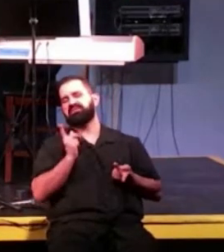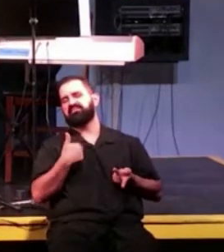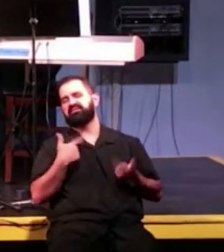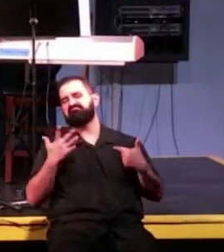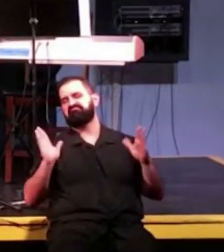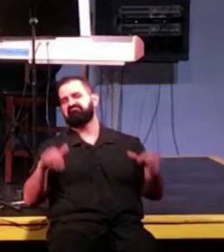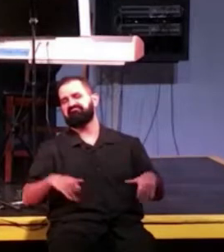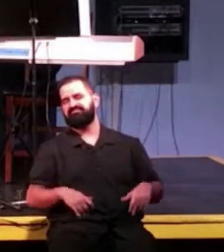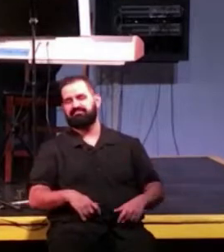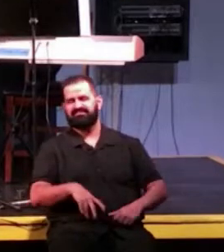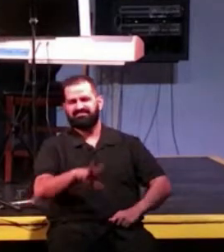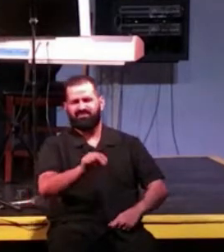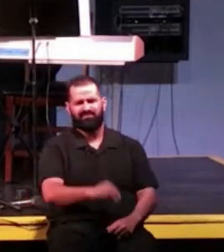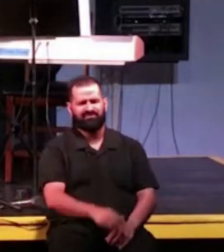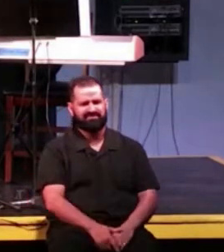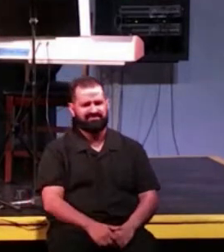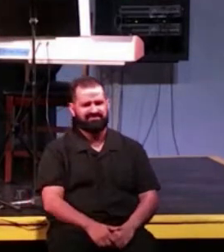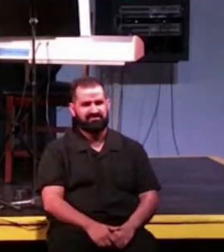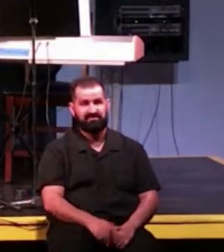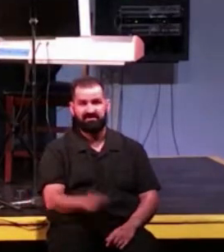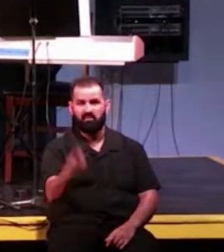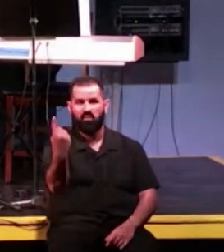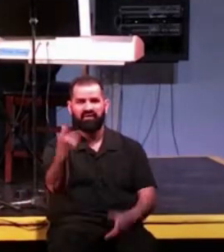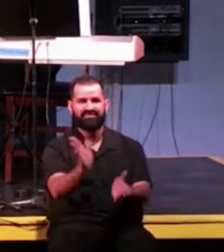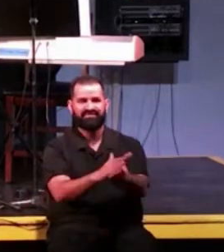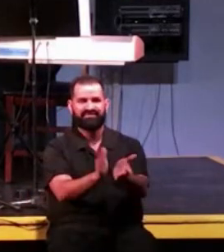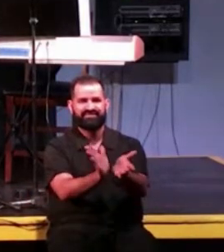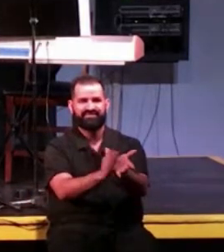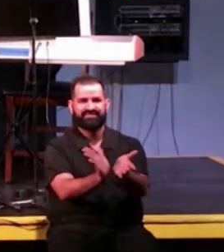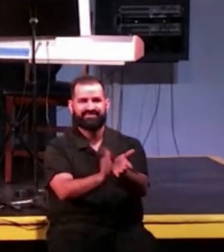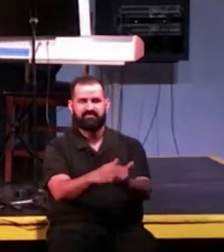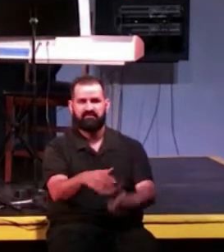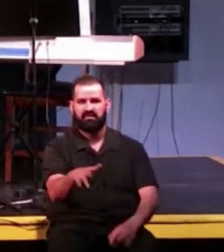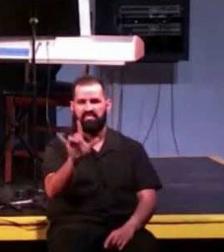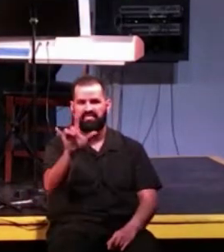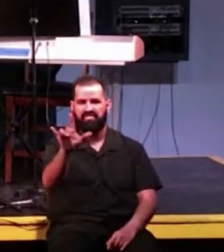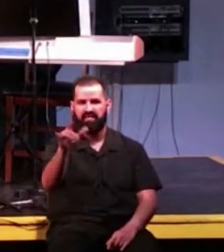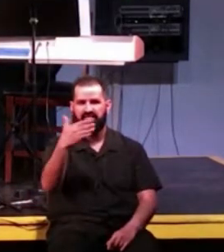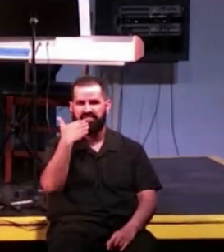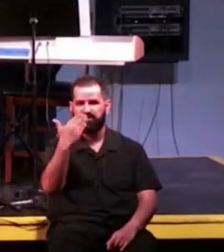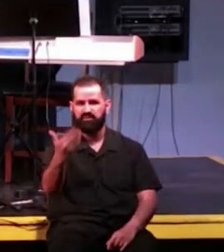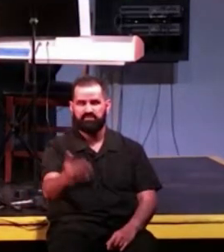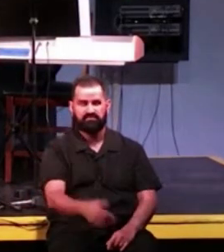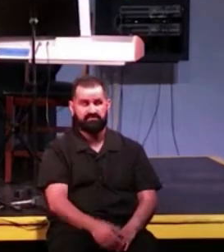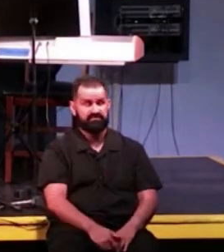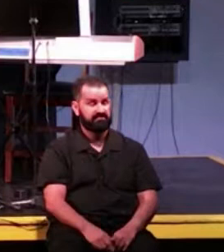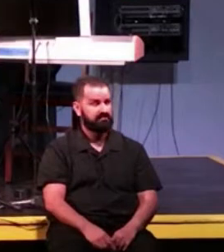great. Great clap. I love that. Thank you. I feel the love.